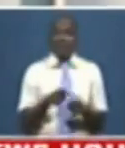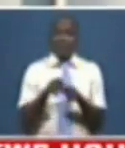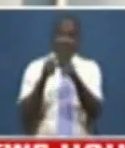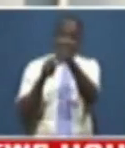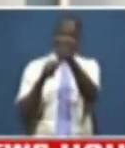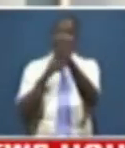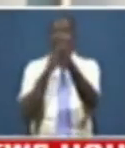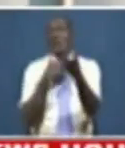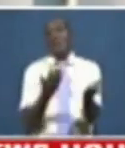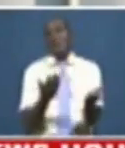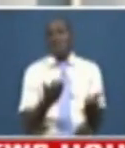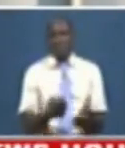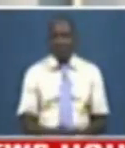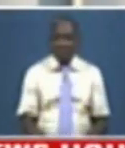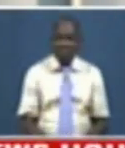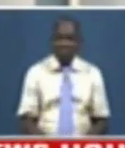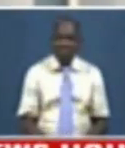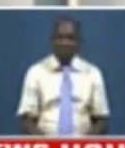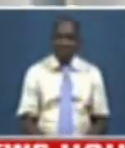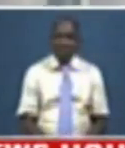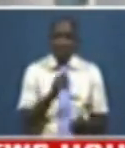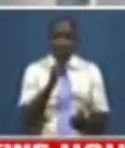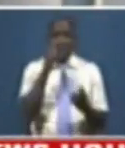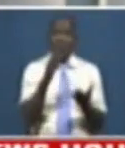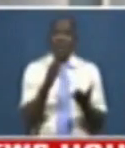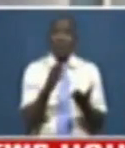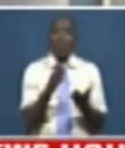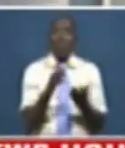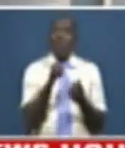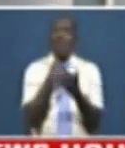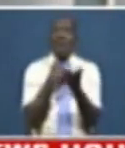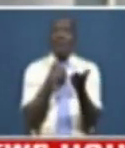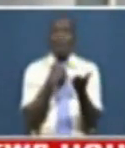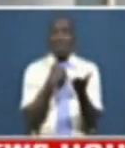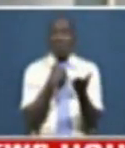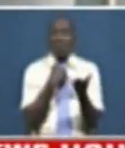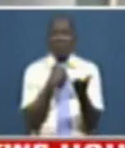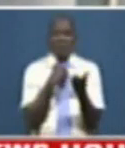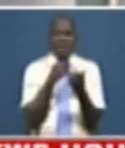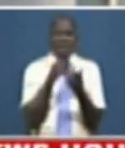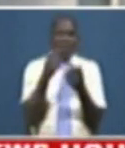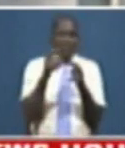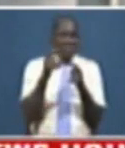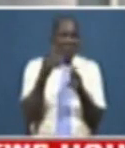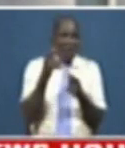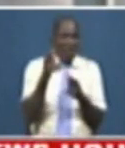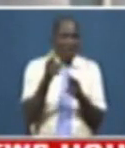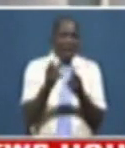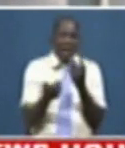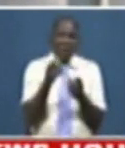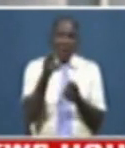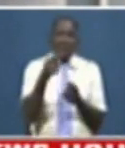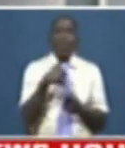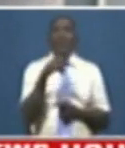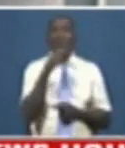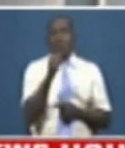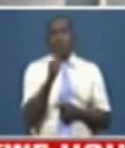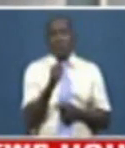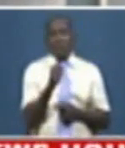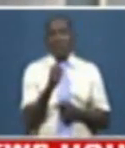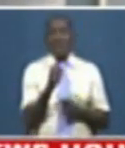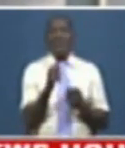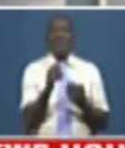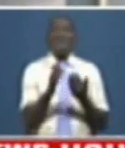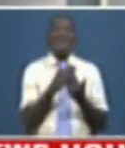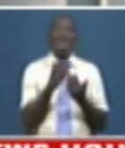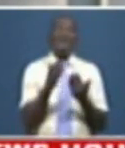particular floor that you have the fire. But all these things are absent. What has happened there, you know, I'm sure it will be very easy to